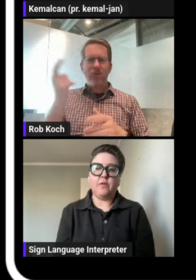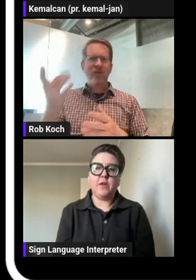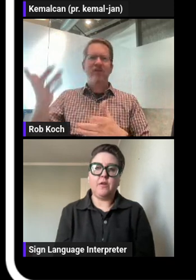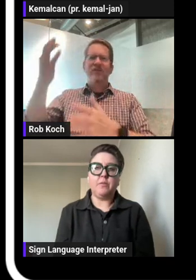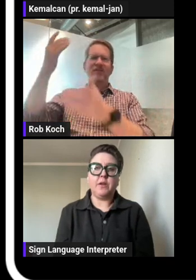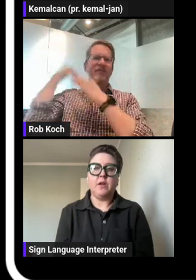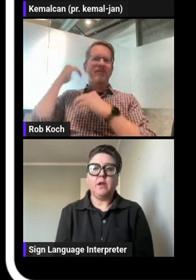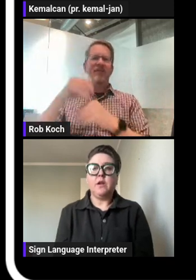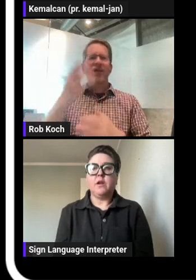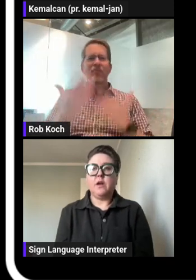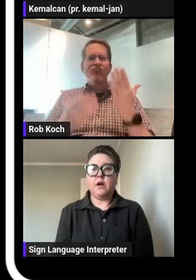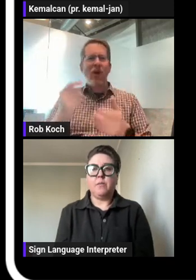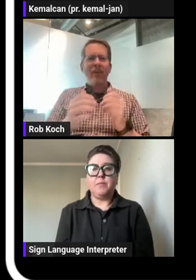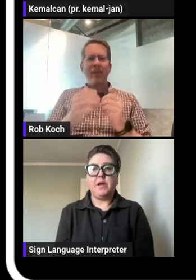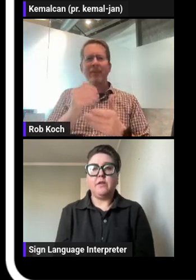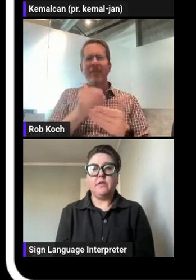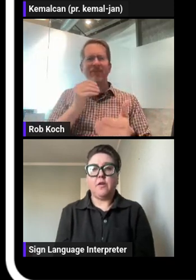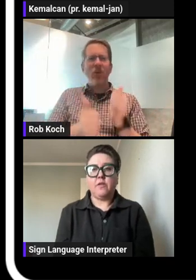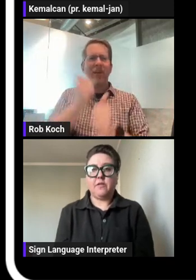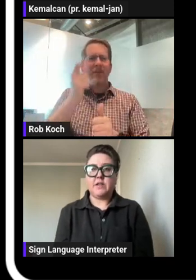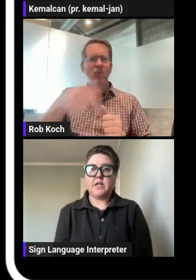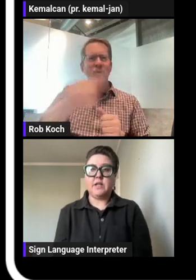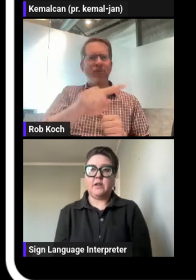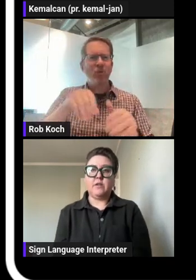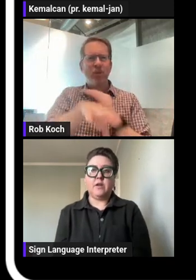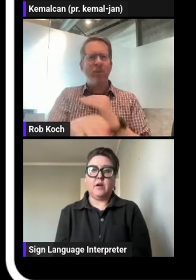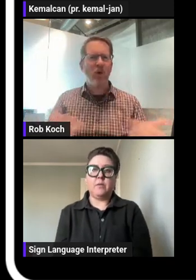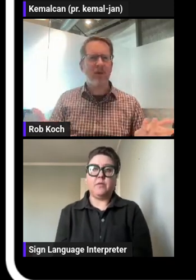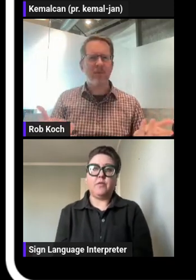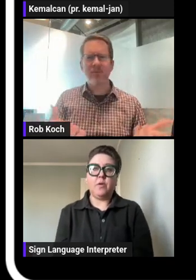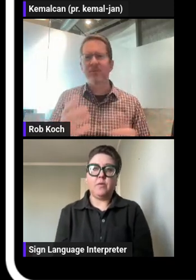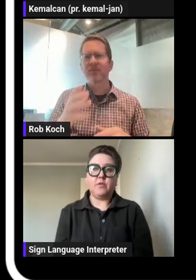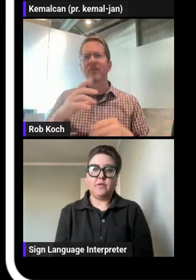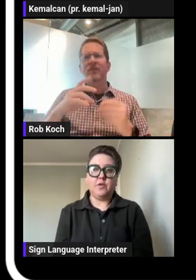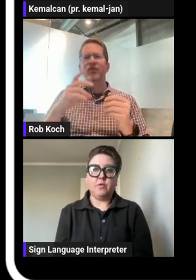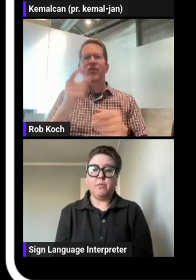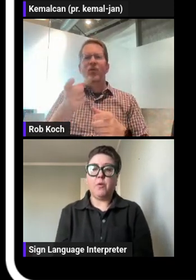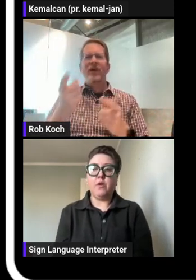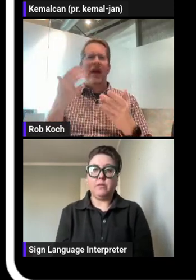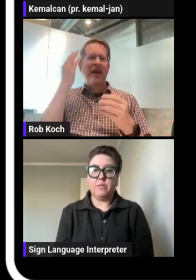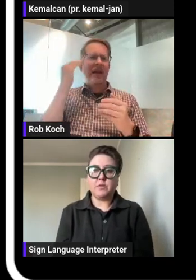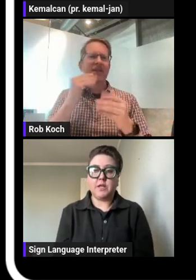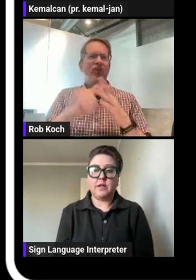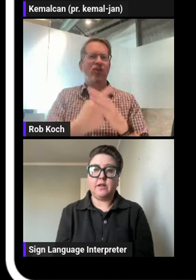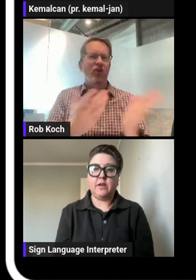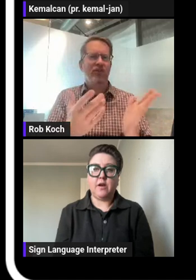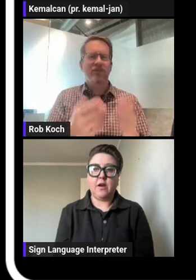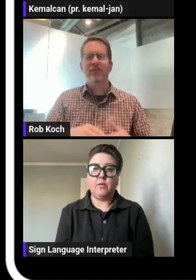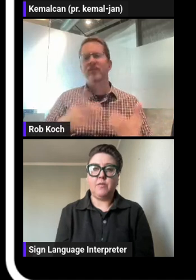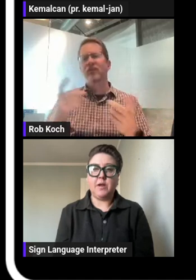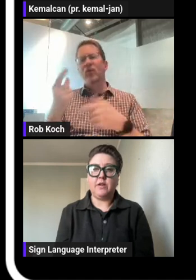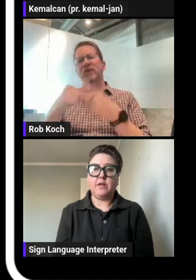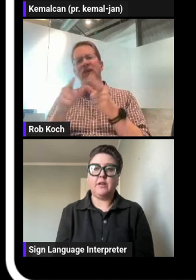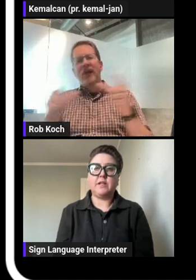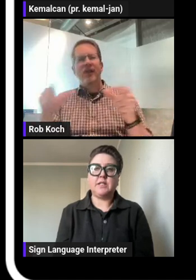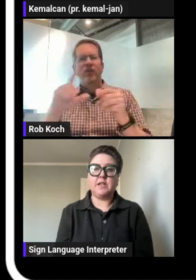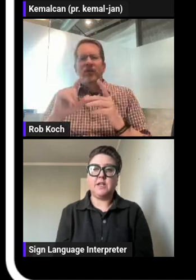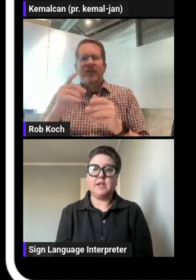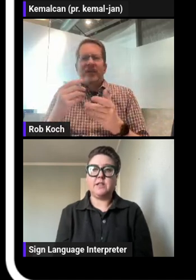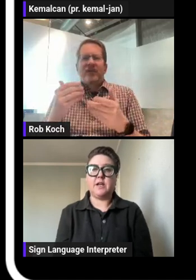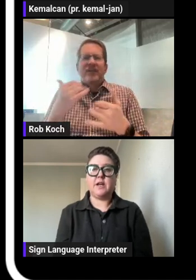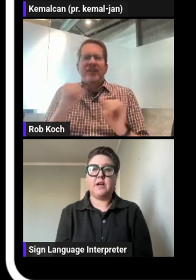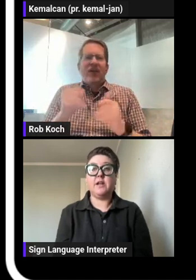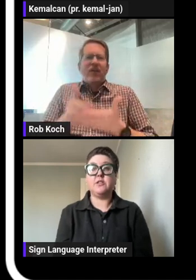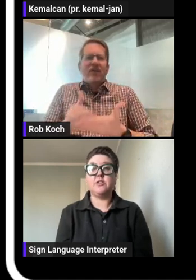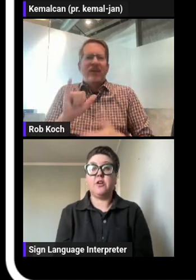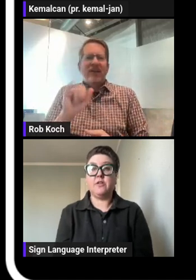are no longer around, but because of all of that data, before most of you were born, most likely, we've been collecting that